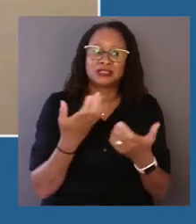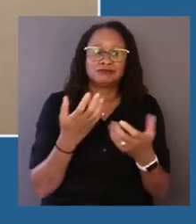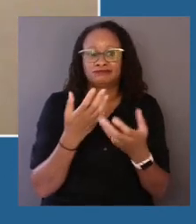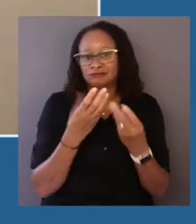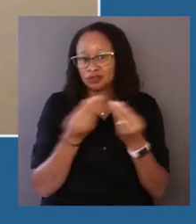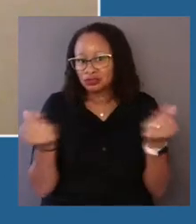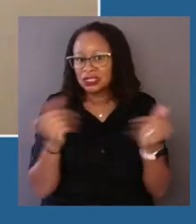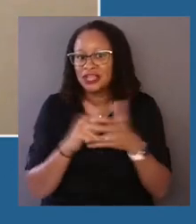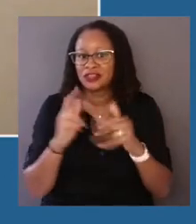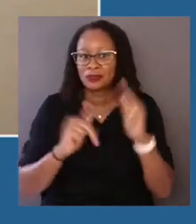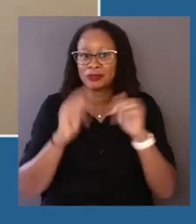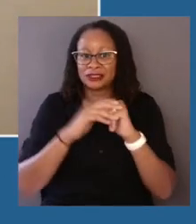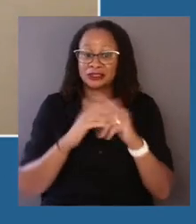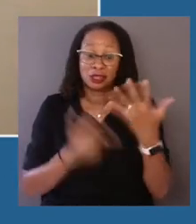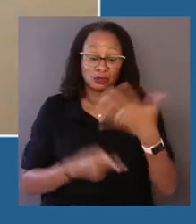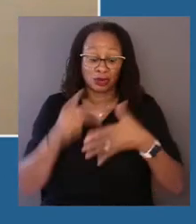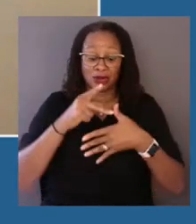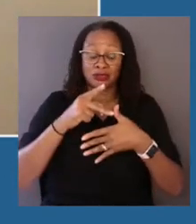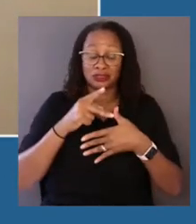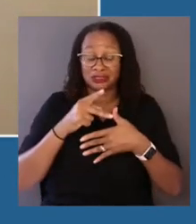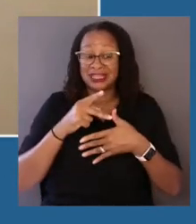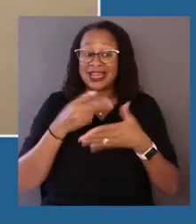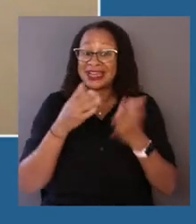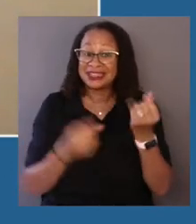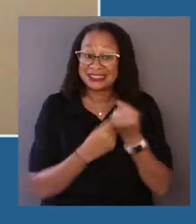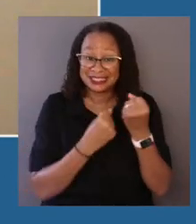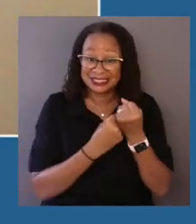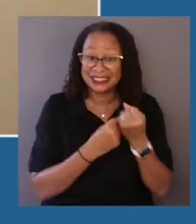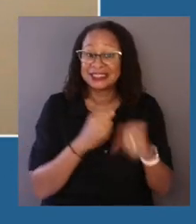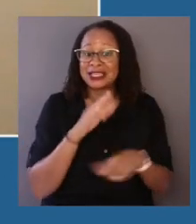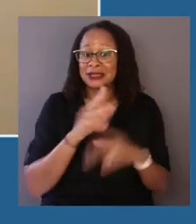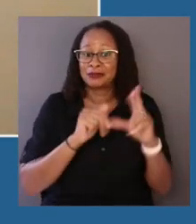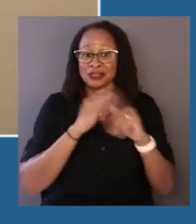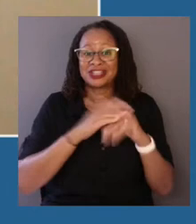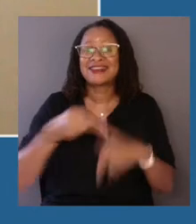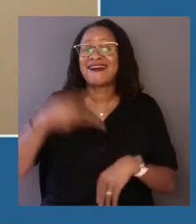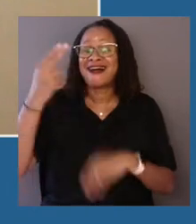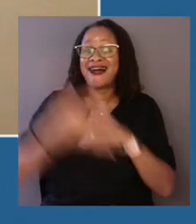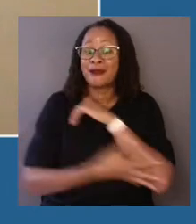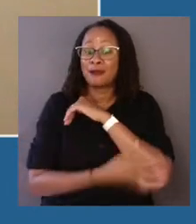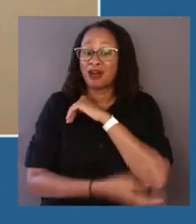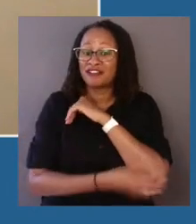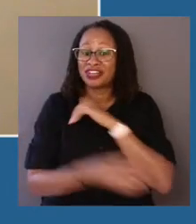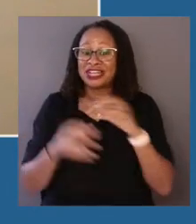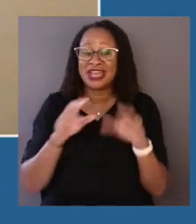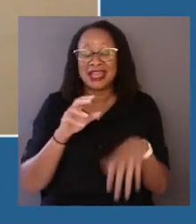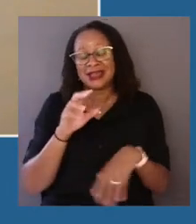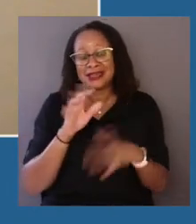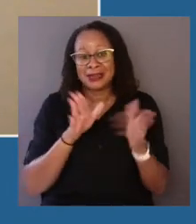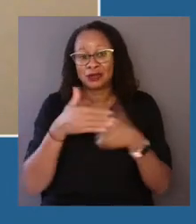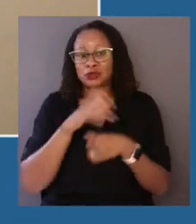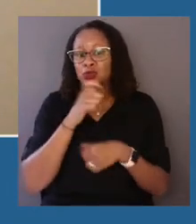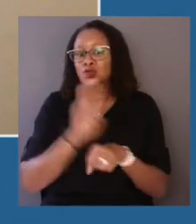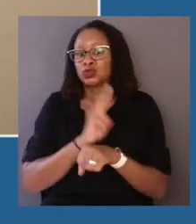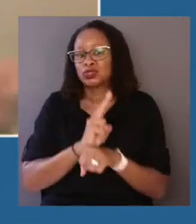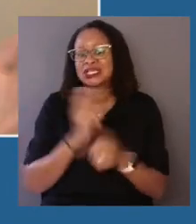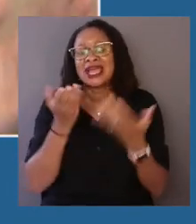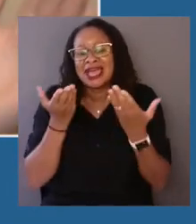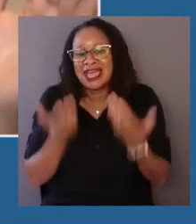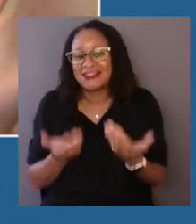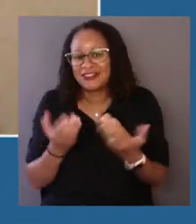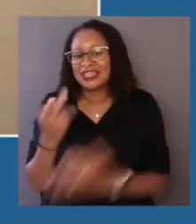prioritizing assistance in buildings in high poverty neighborhoods that are still using heavy heating oils. And as a result, we've seen